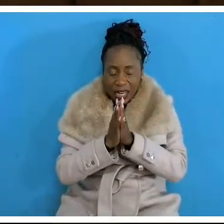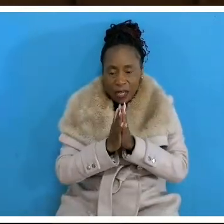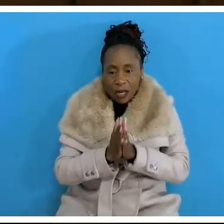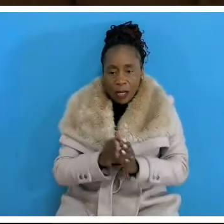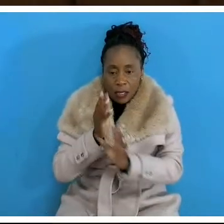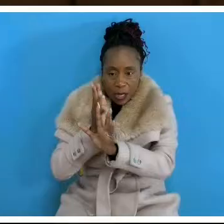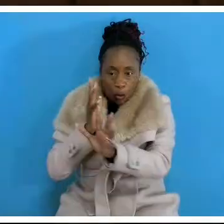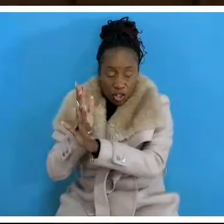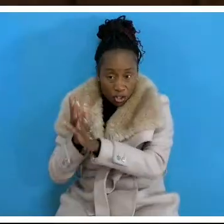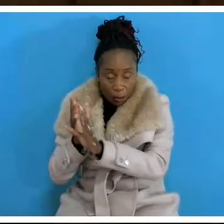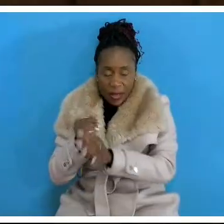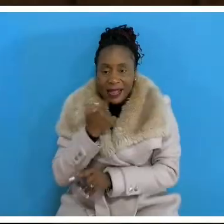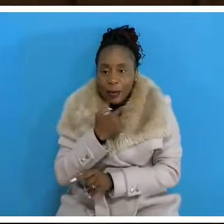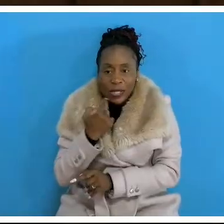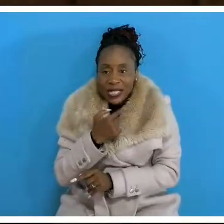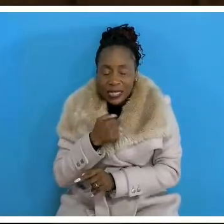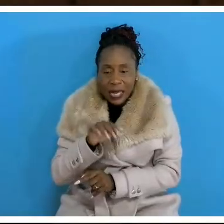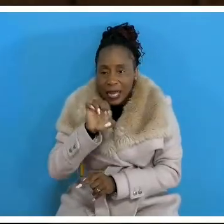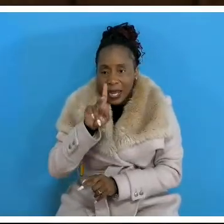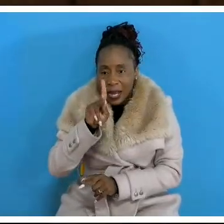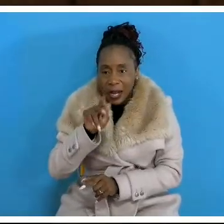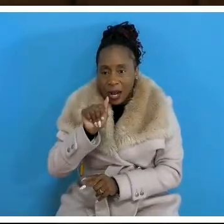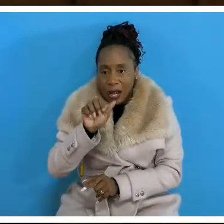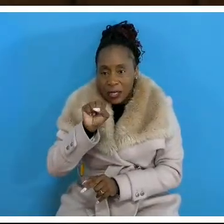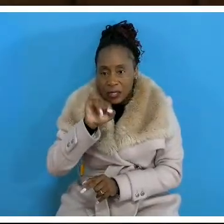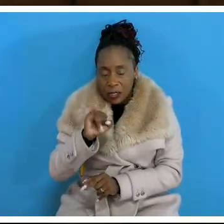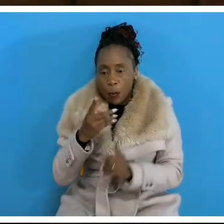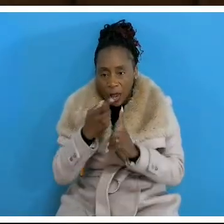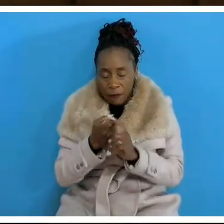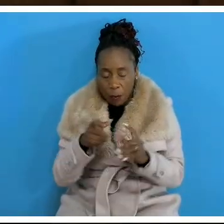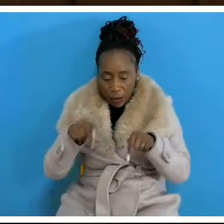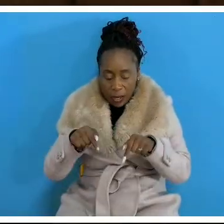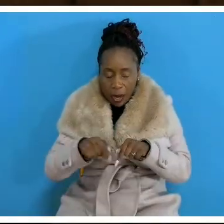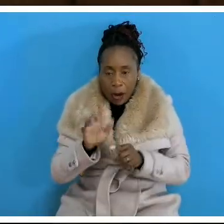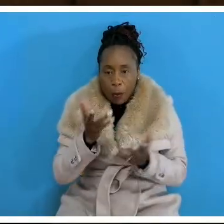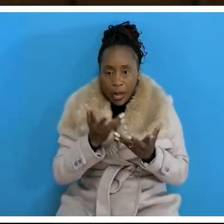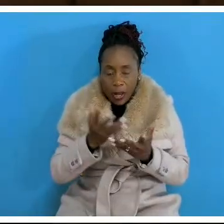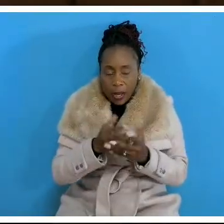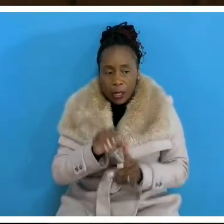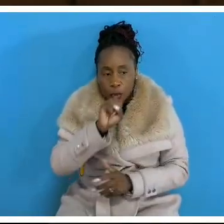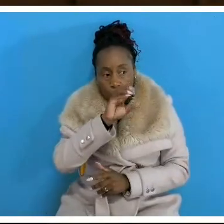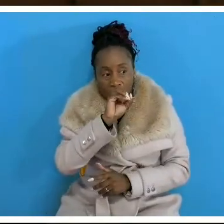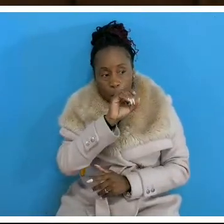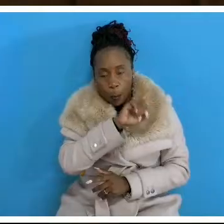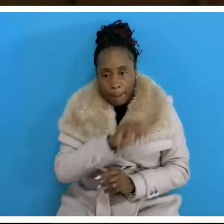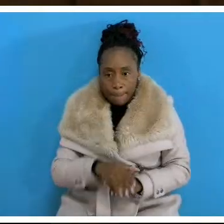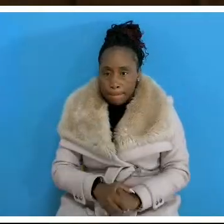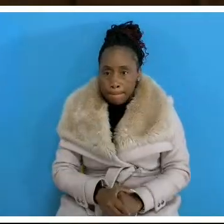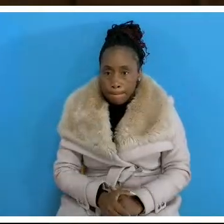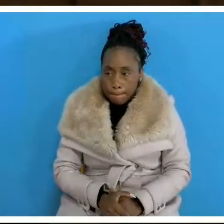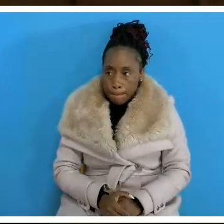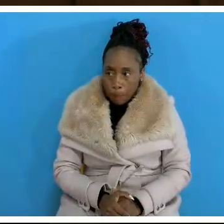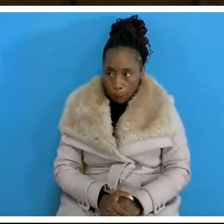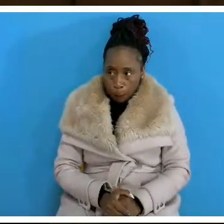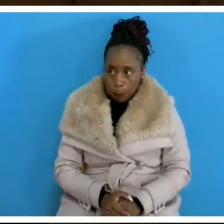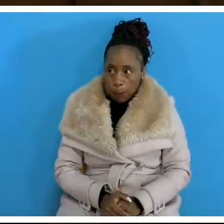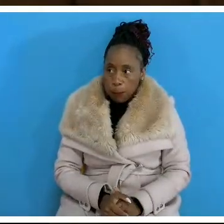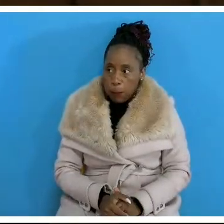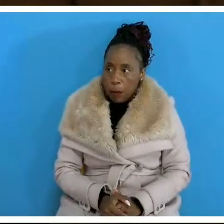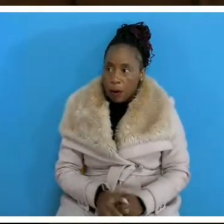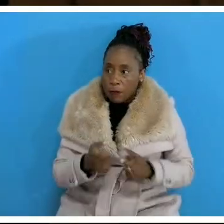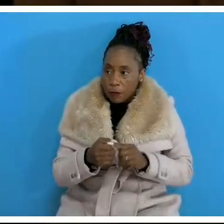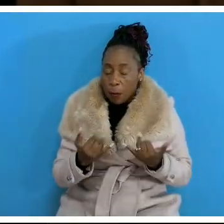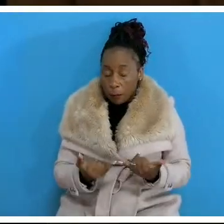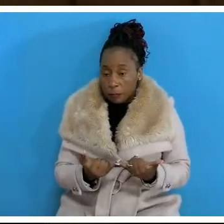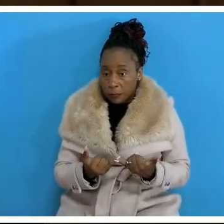the closest ECASI lab that we have from Eldorado Park is in Soweto. So in terms of our